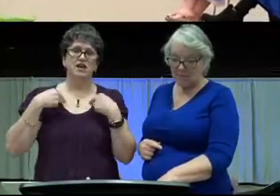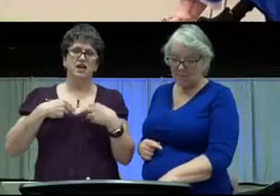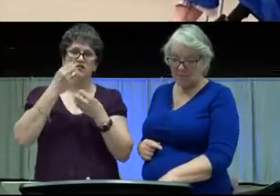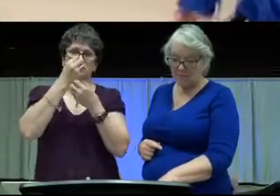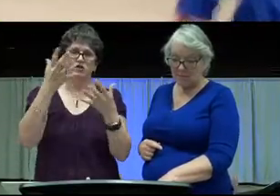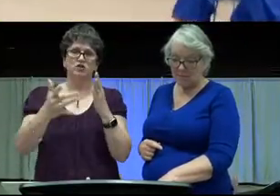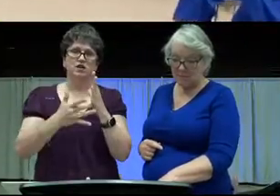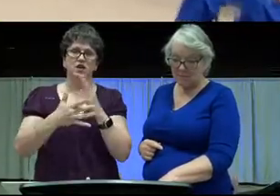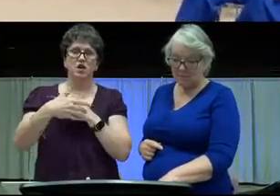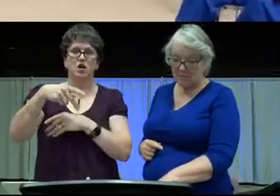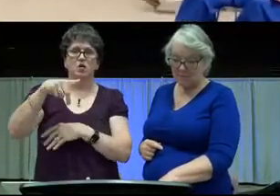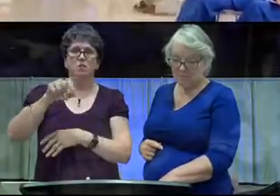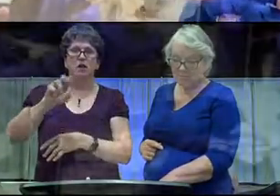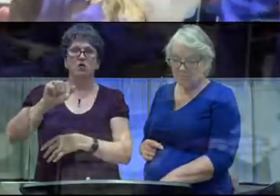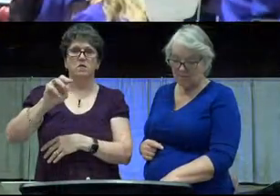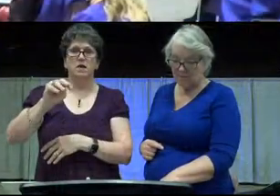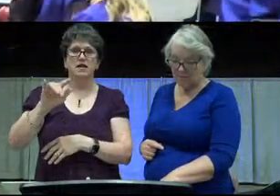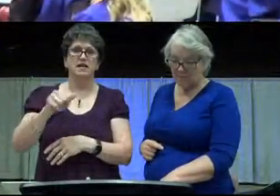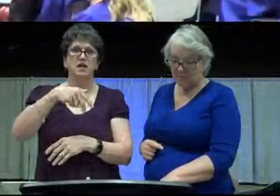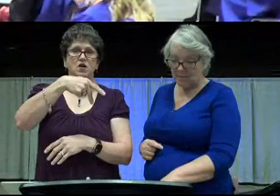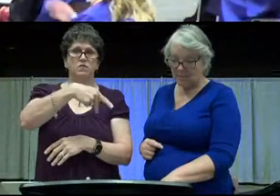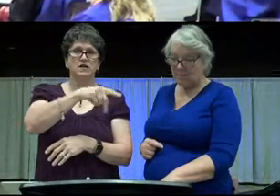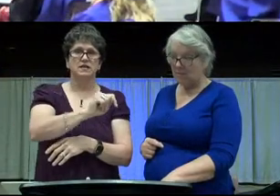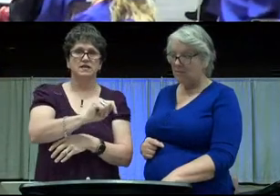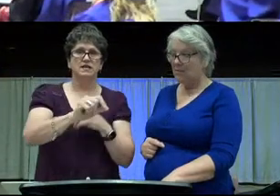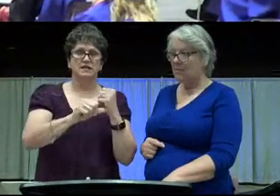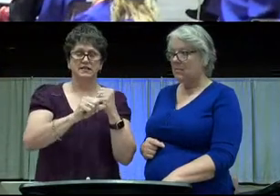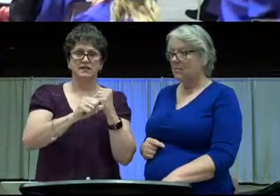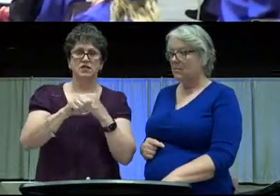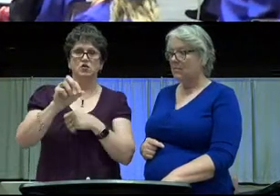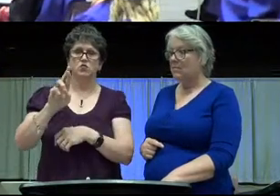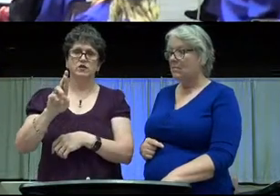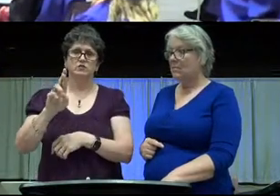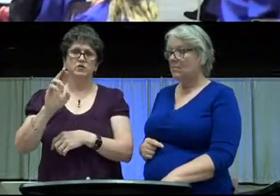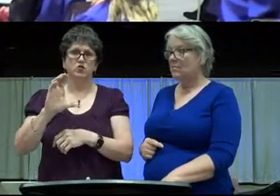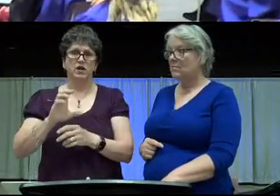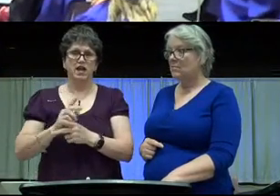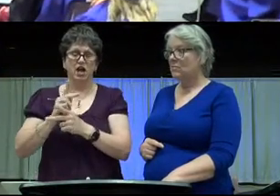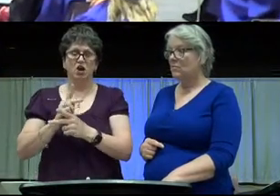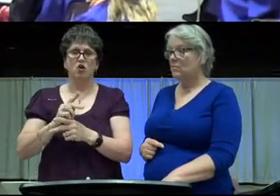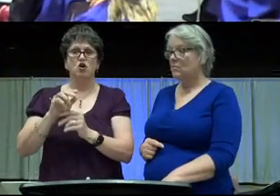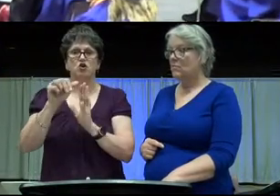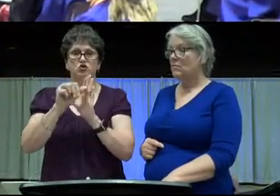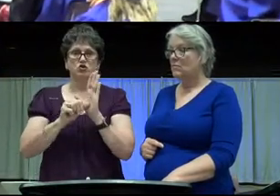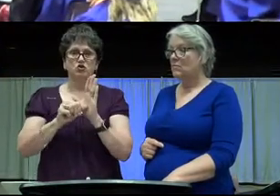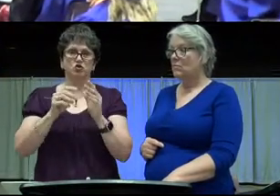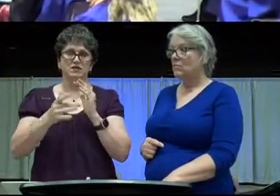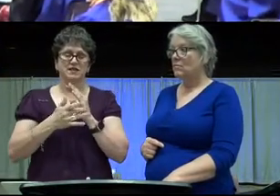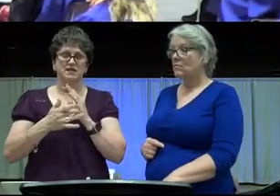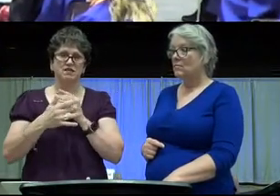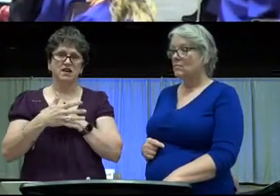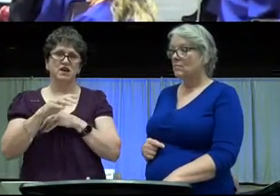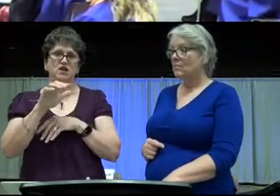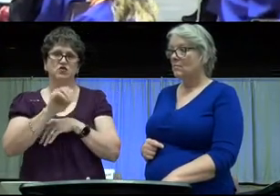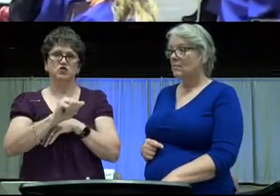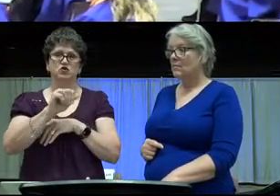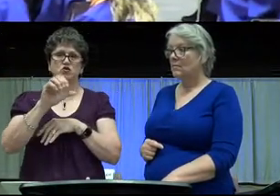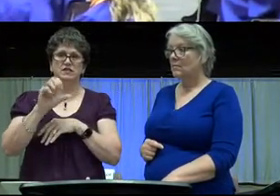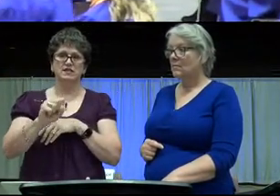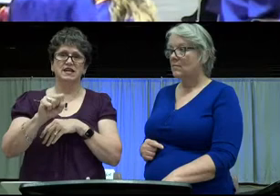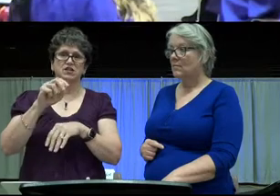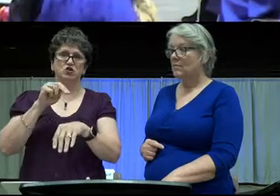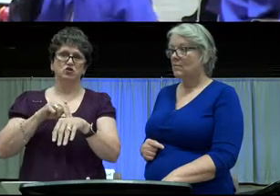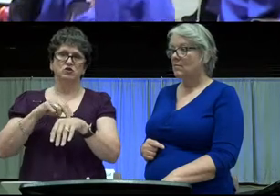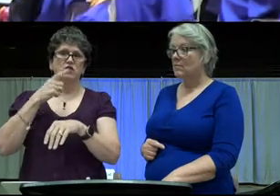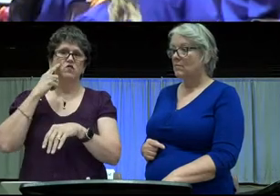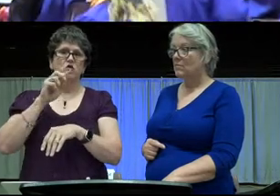Technology, Paramedic, Physical Therapist Assistant, Respiratory Care, Surgical Technology, and the Associate of Science in